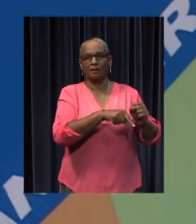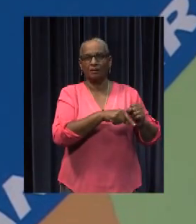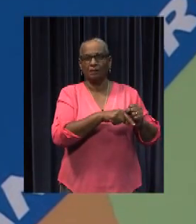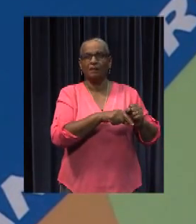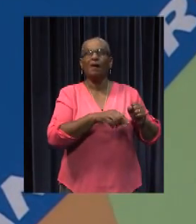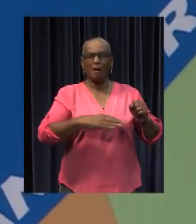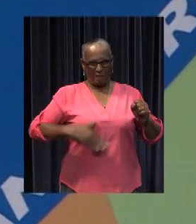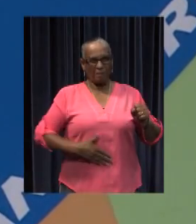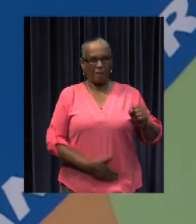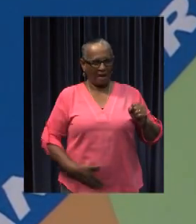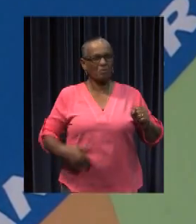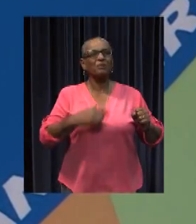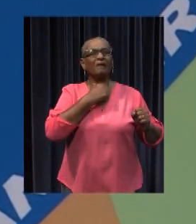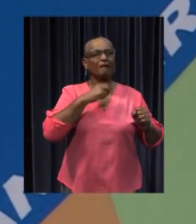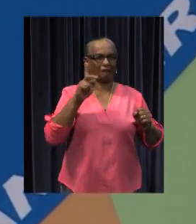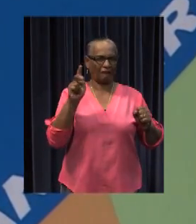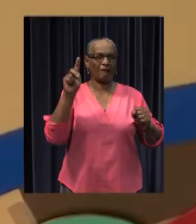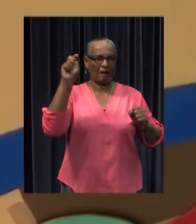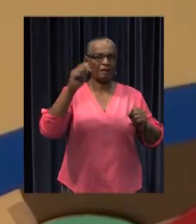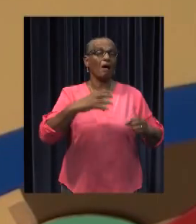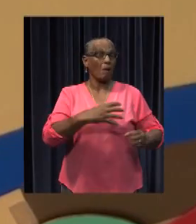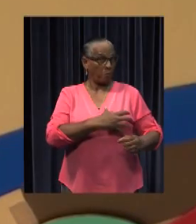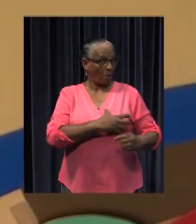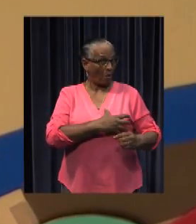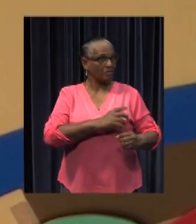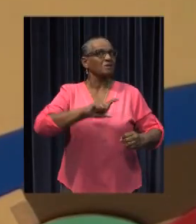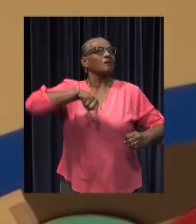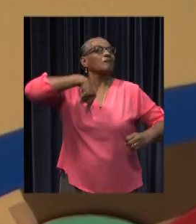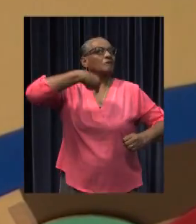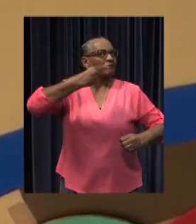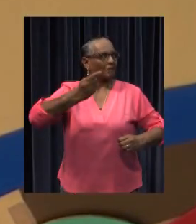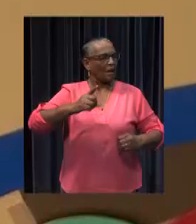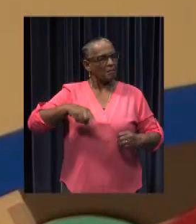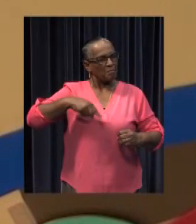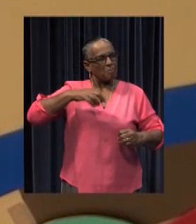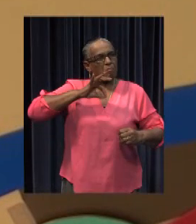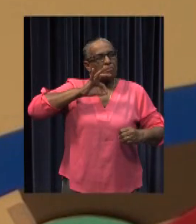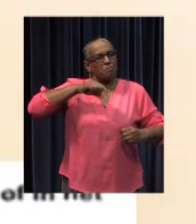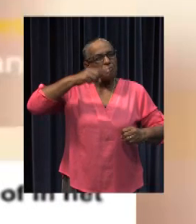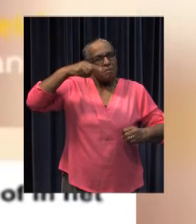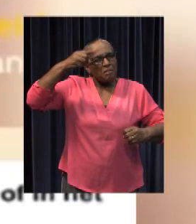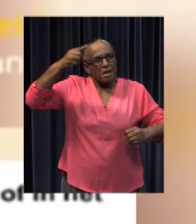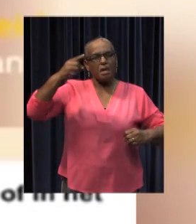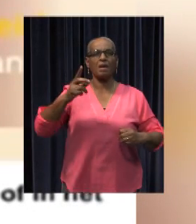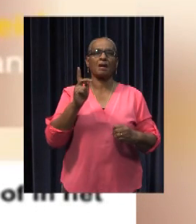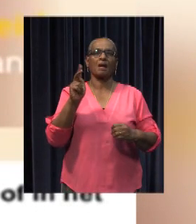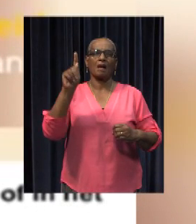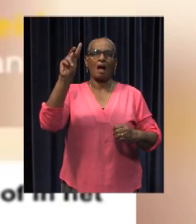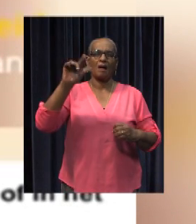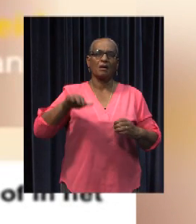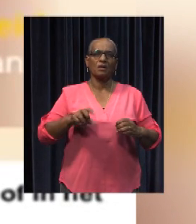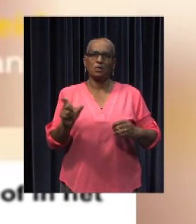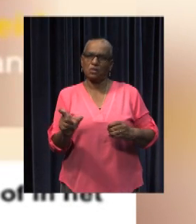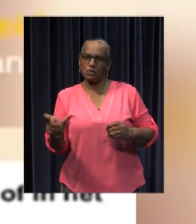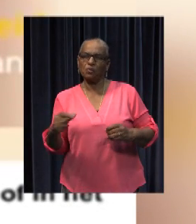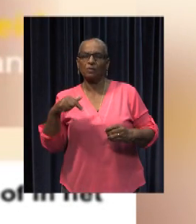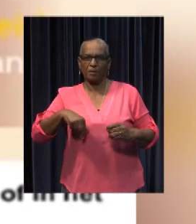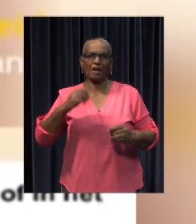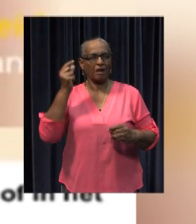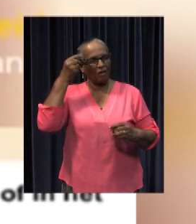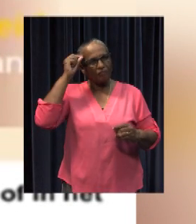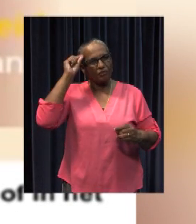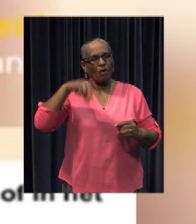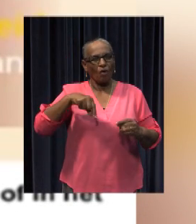Bandu says that this committee has a specific task. Cervical cancer is the most common type of cancer after